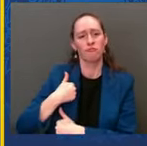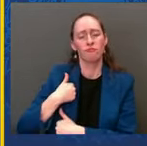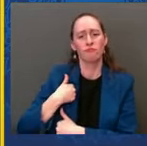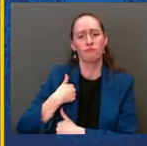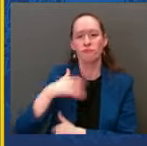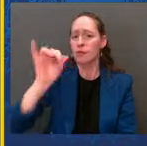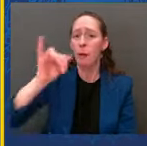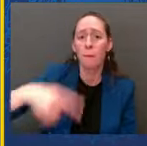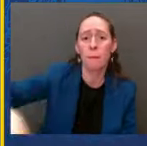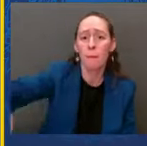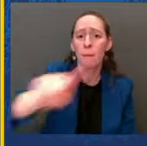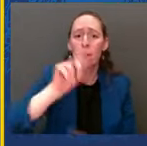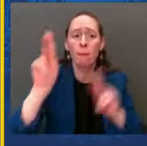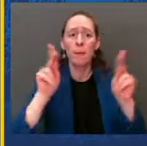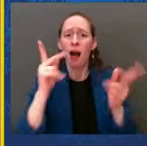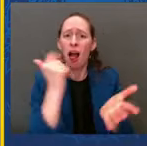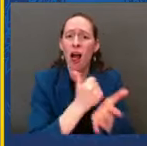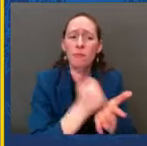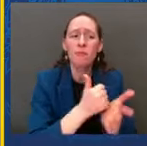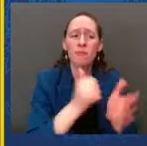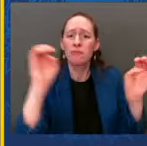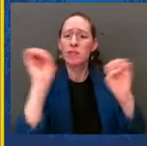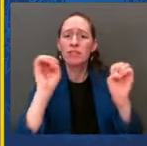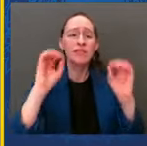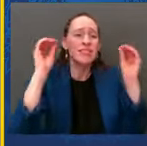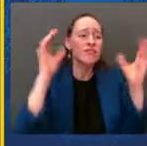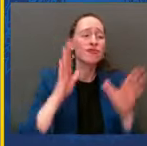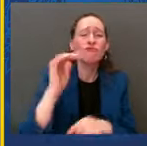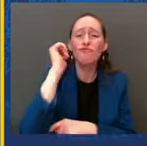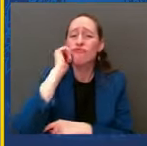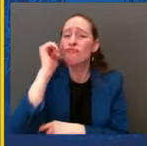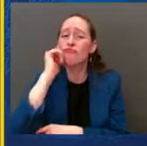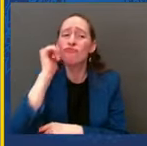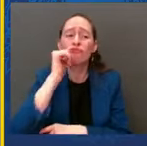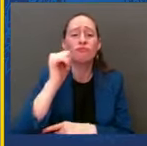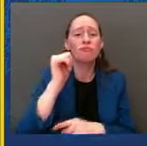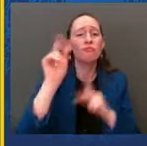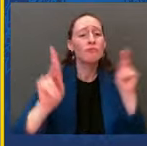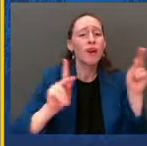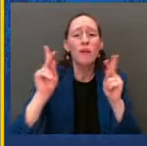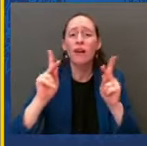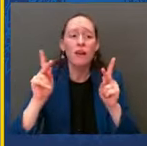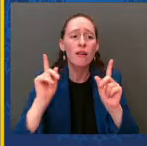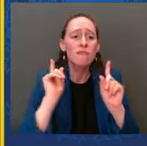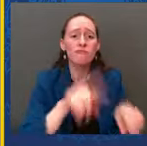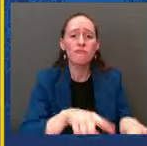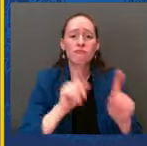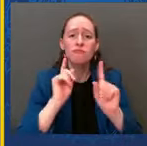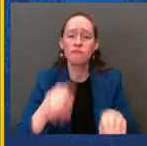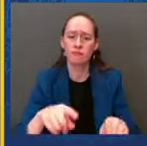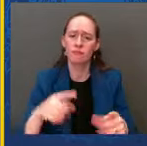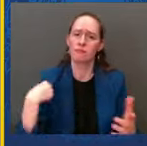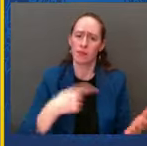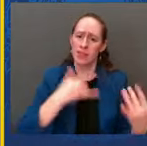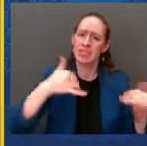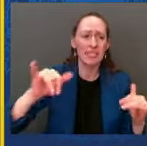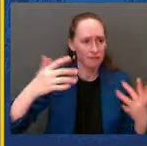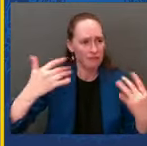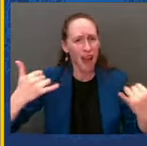across Ukraine who are fighting to keep the power on in the face of Russia's cruel bombardment. We